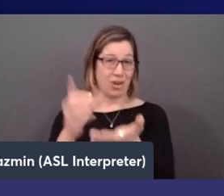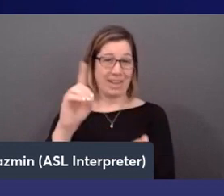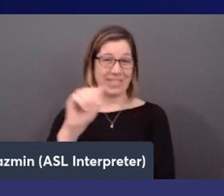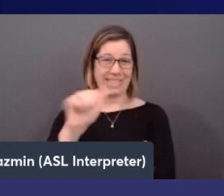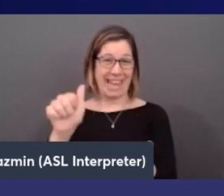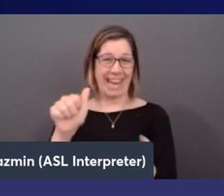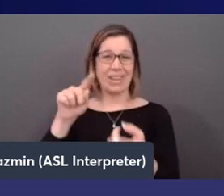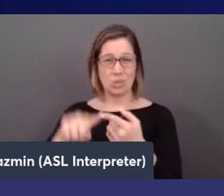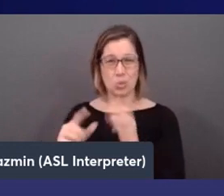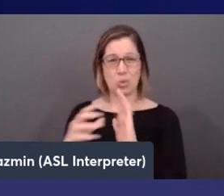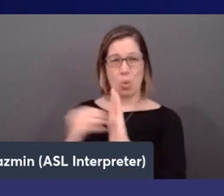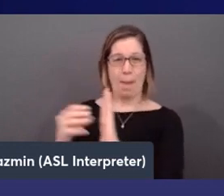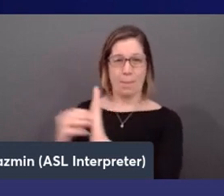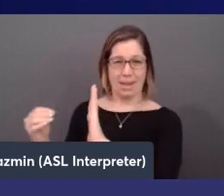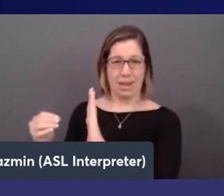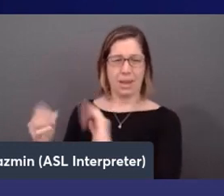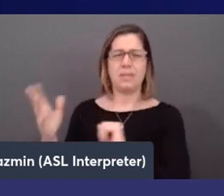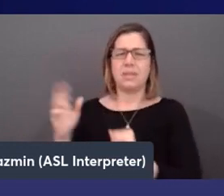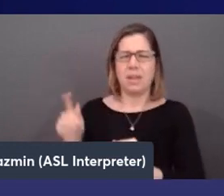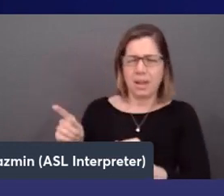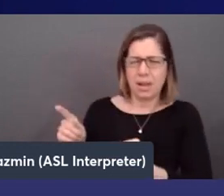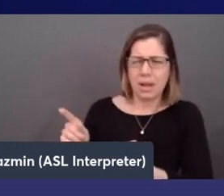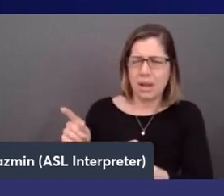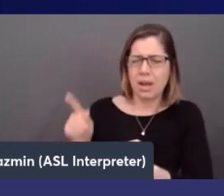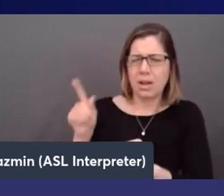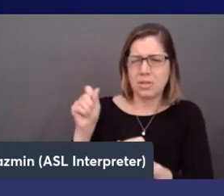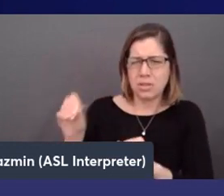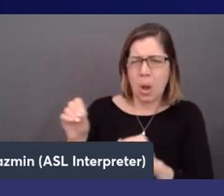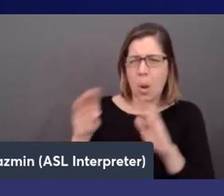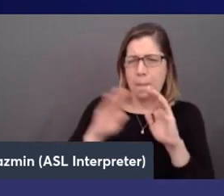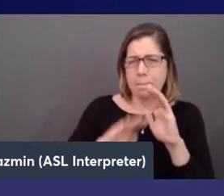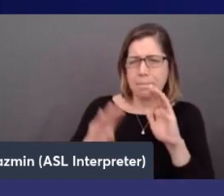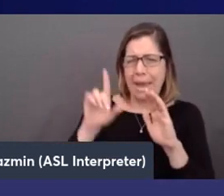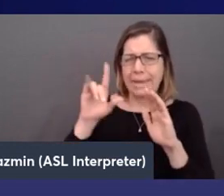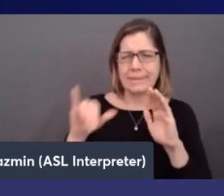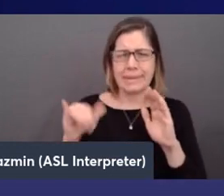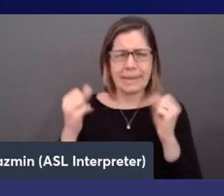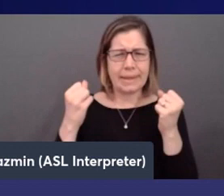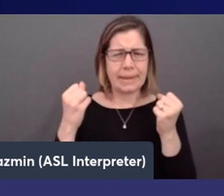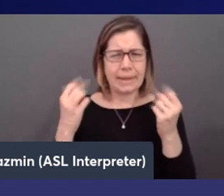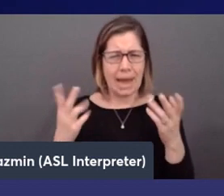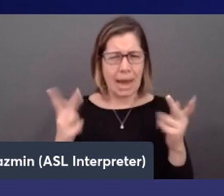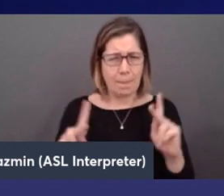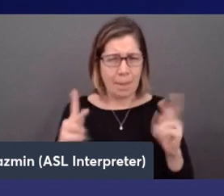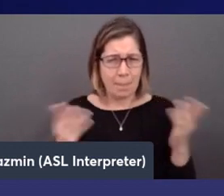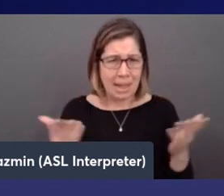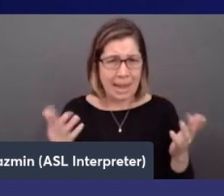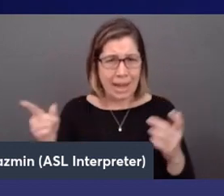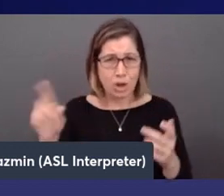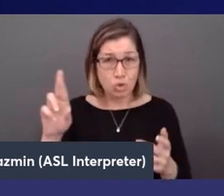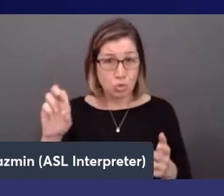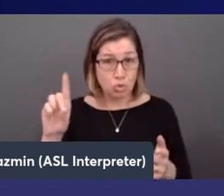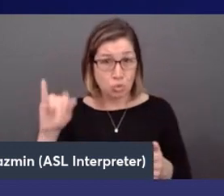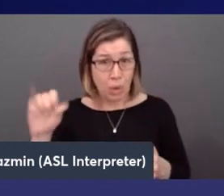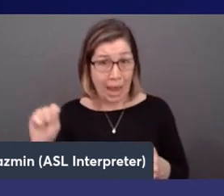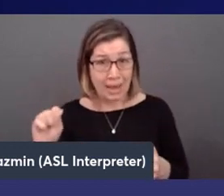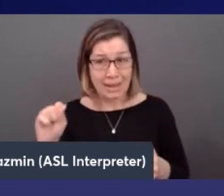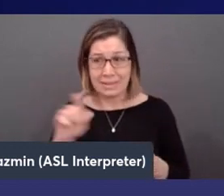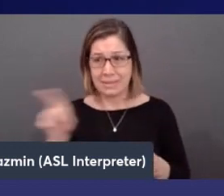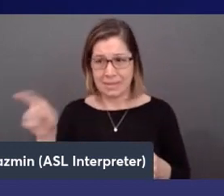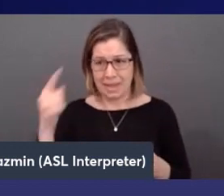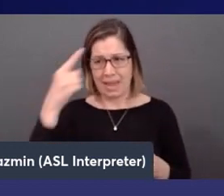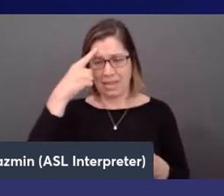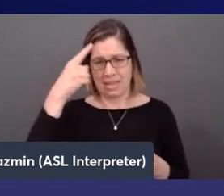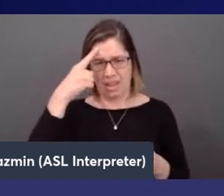I mean, basically, a lot of people hear Redis, they immediately think, great, it's going to be highly performant,